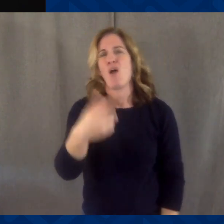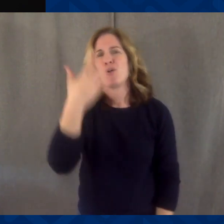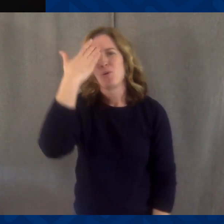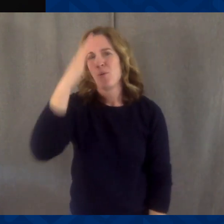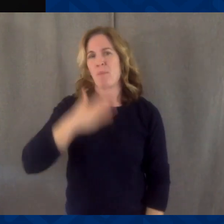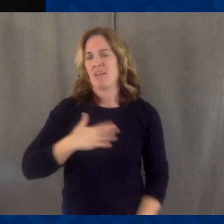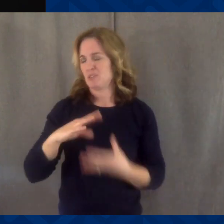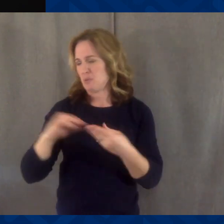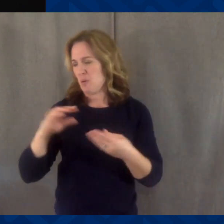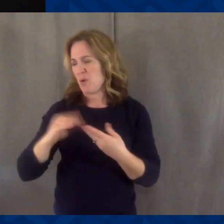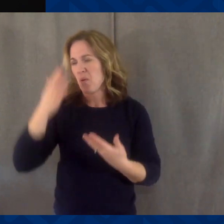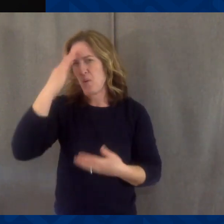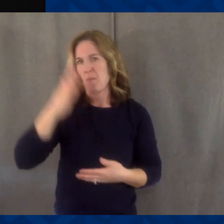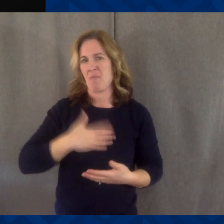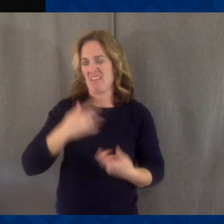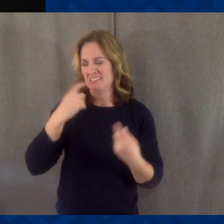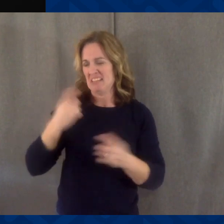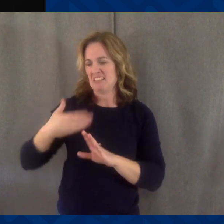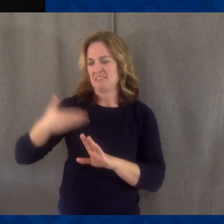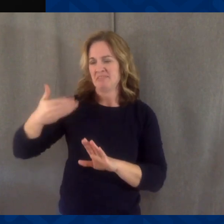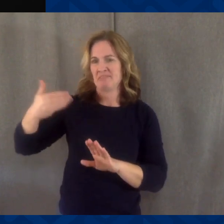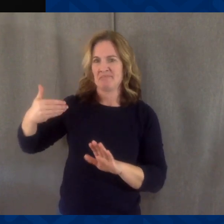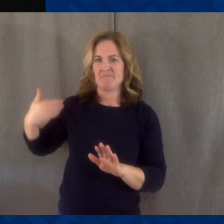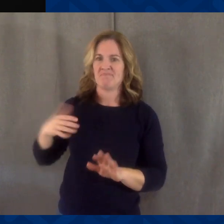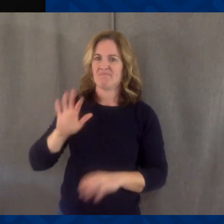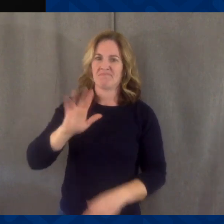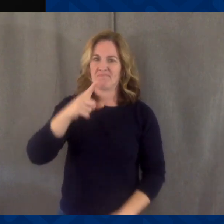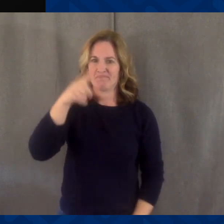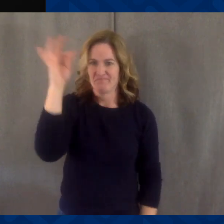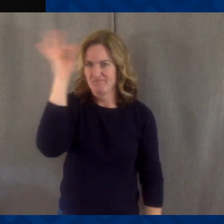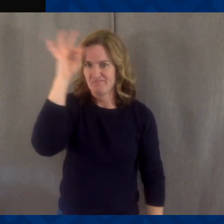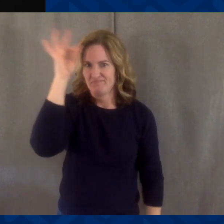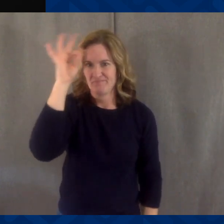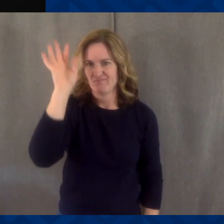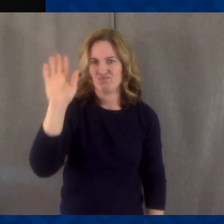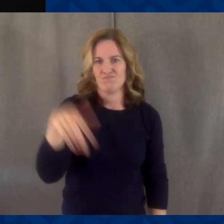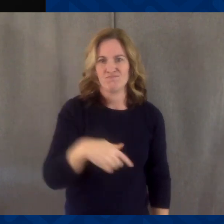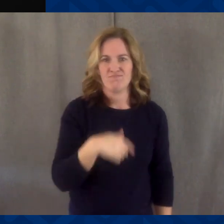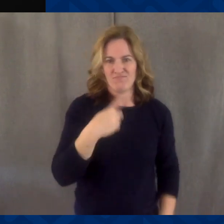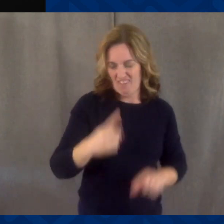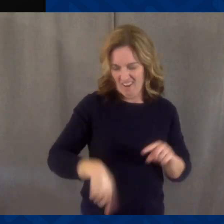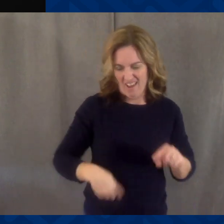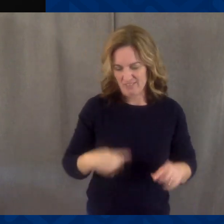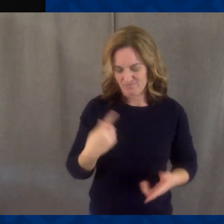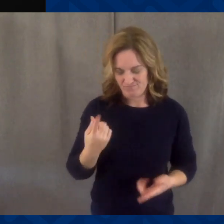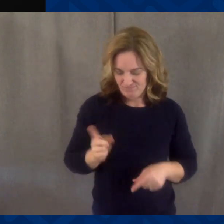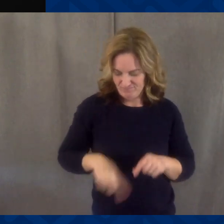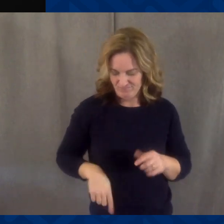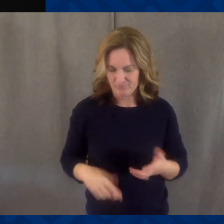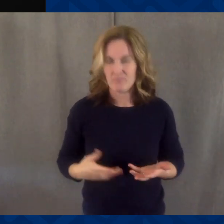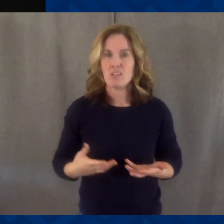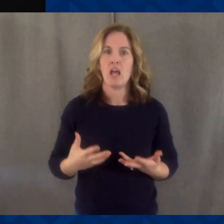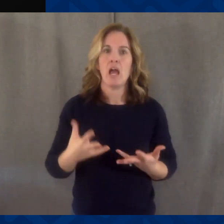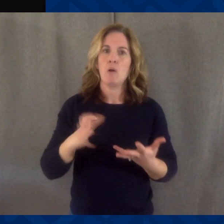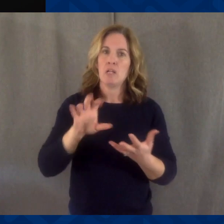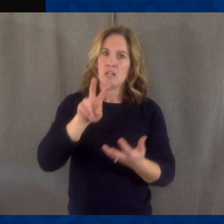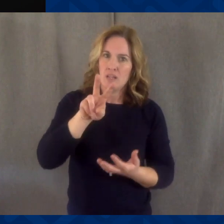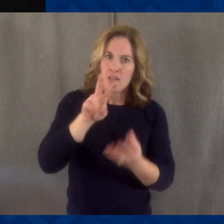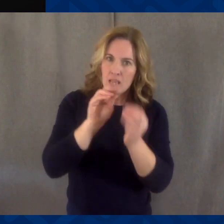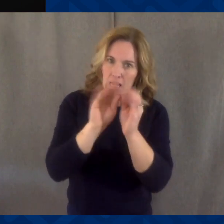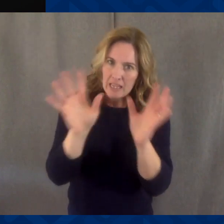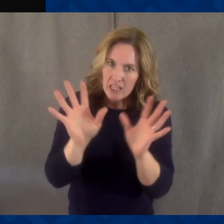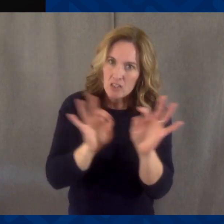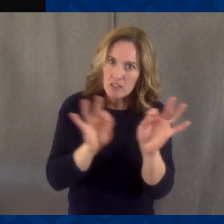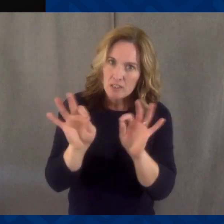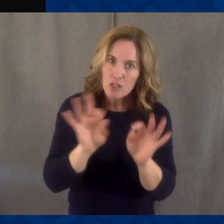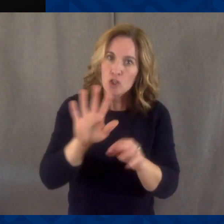done. You don't know what my past contains. And if that's you, I want to say to you as clearly as I can from the jump that